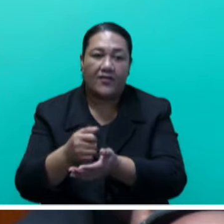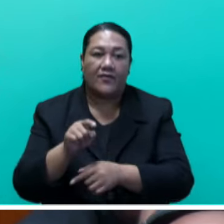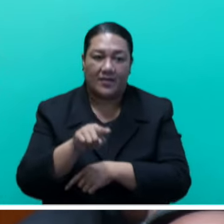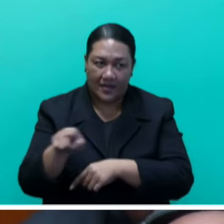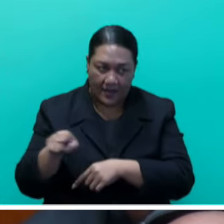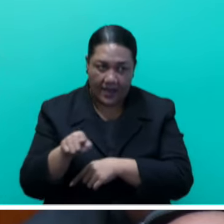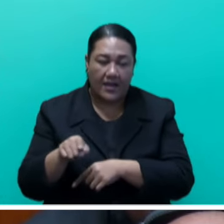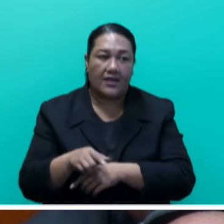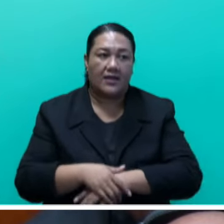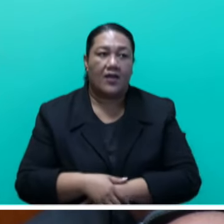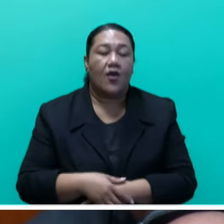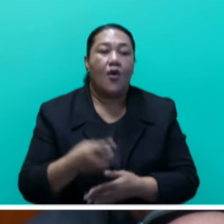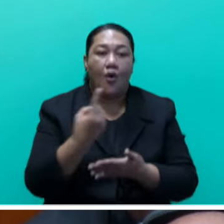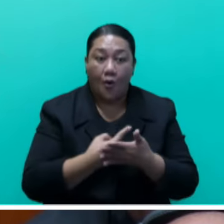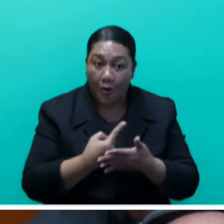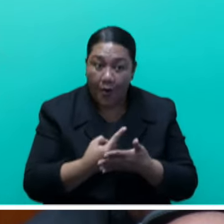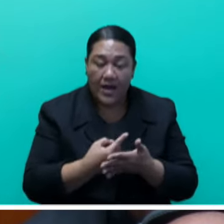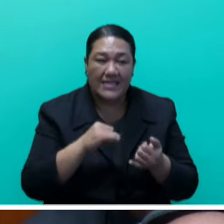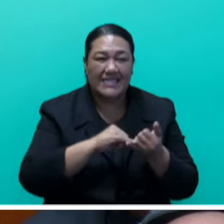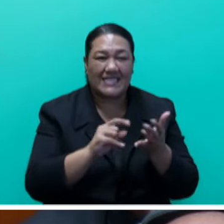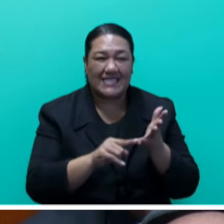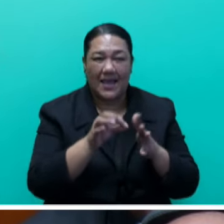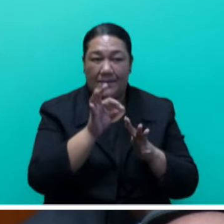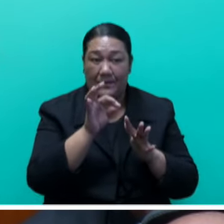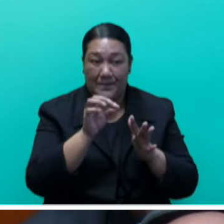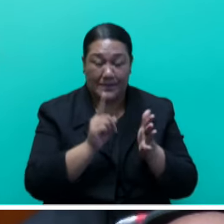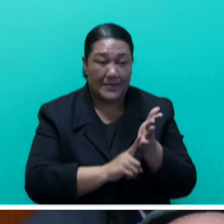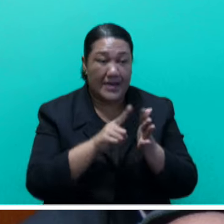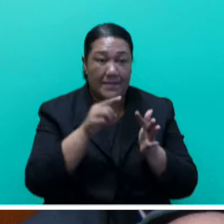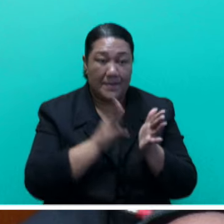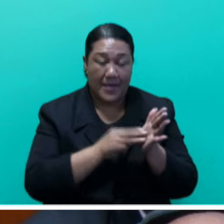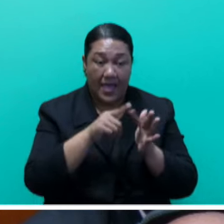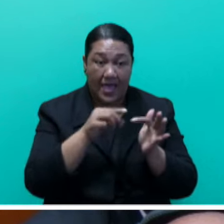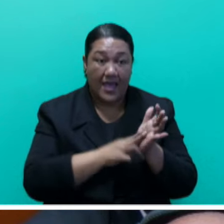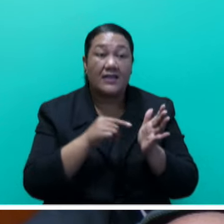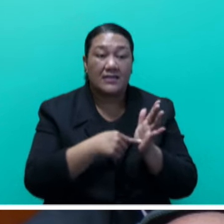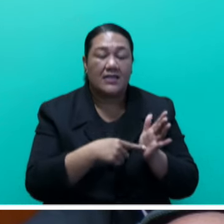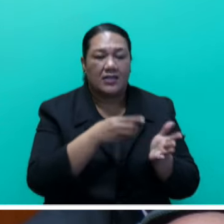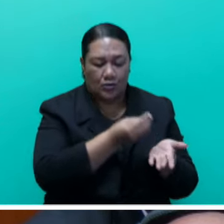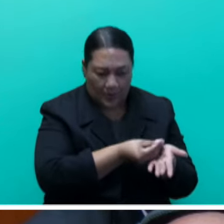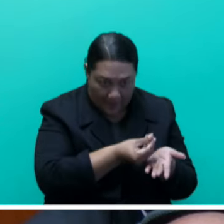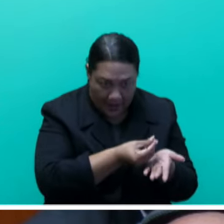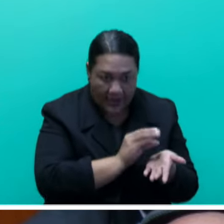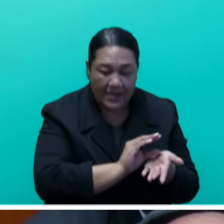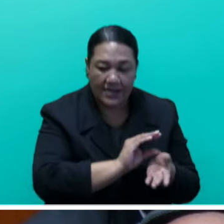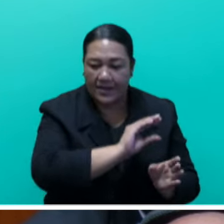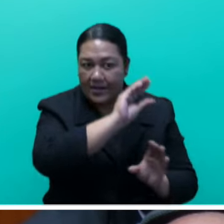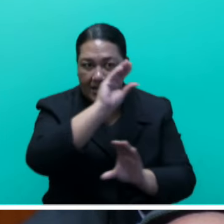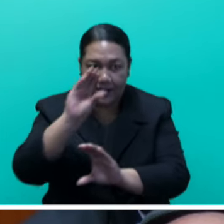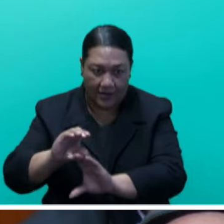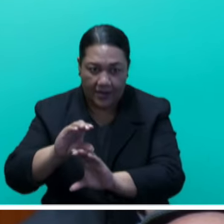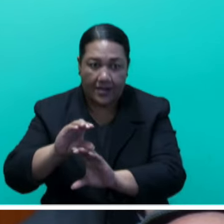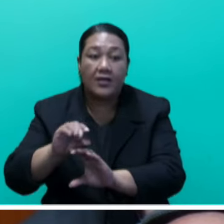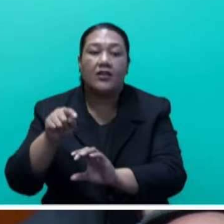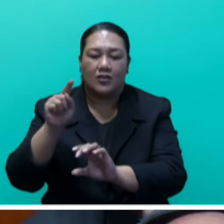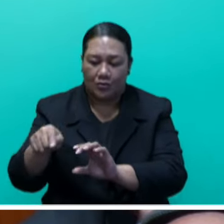Government merely supplements this responsibility in recognition of the service of our older persons that have